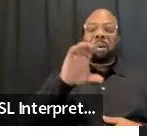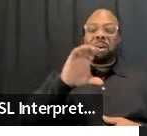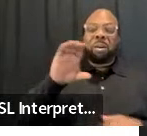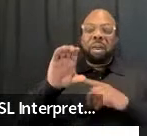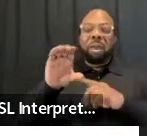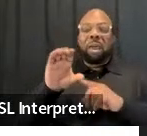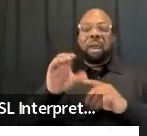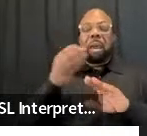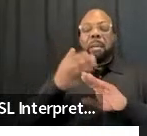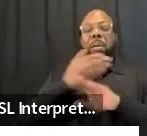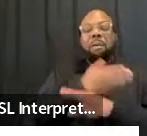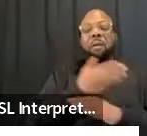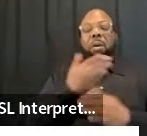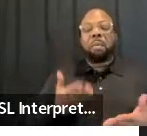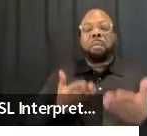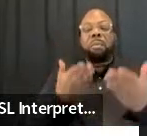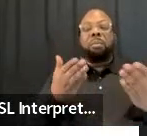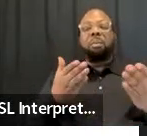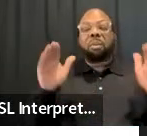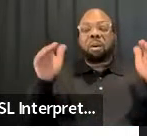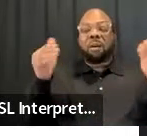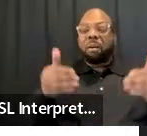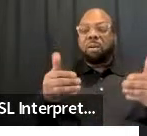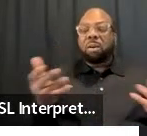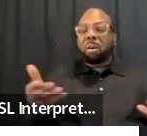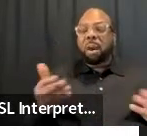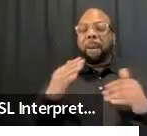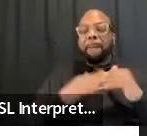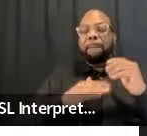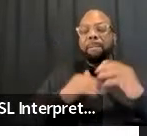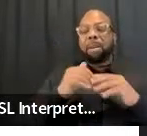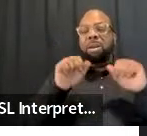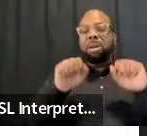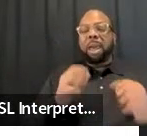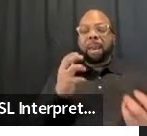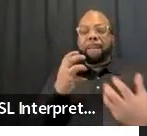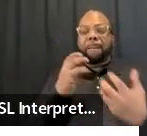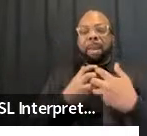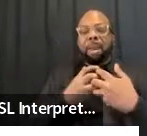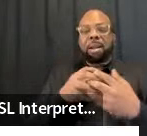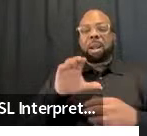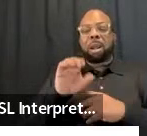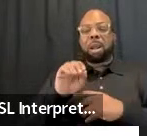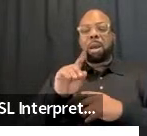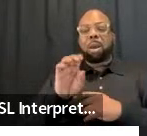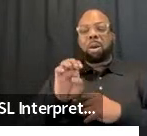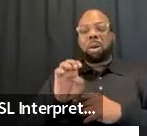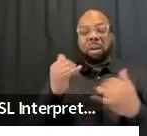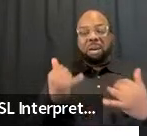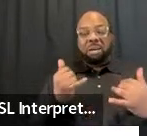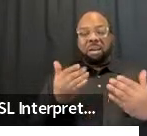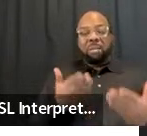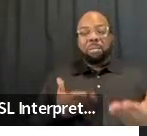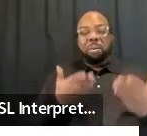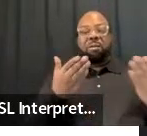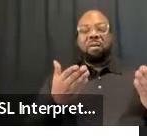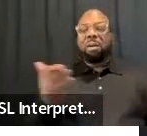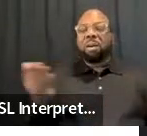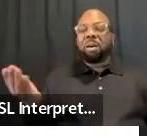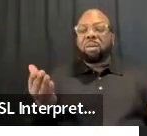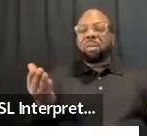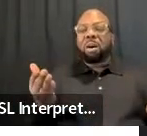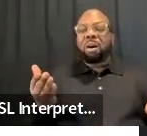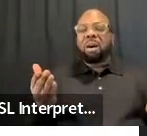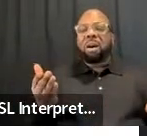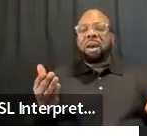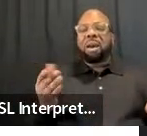Whereas the prior proposal focused on ensuring that buildings can meet code, this proposal relates to incentivizing